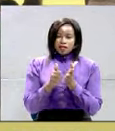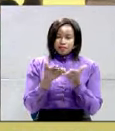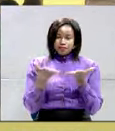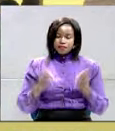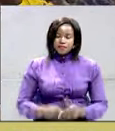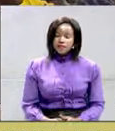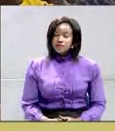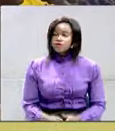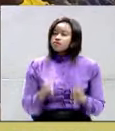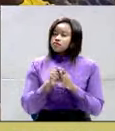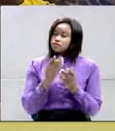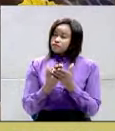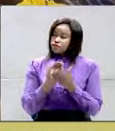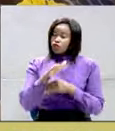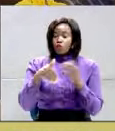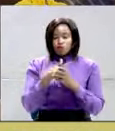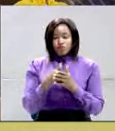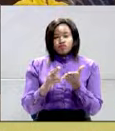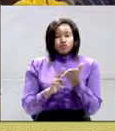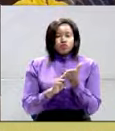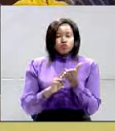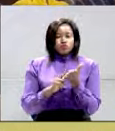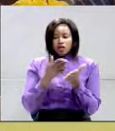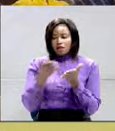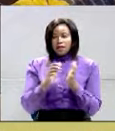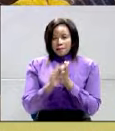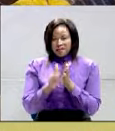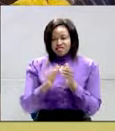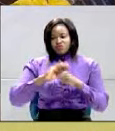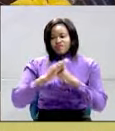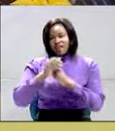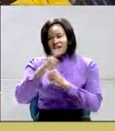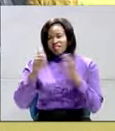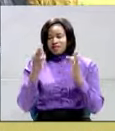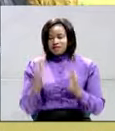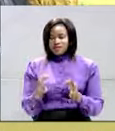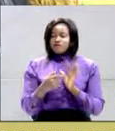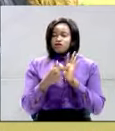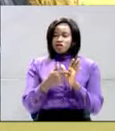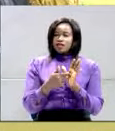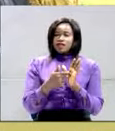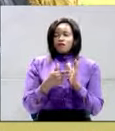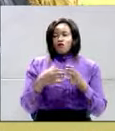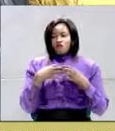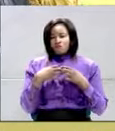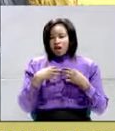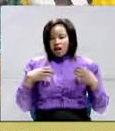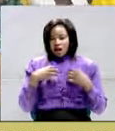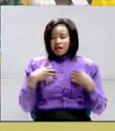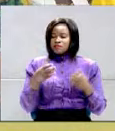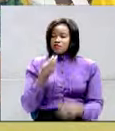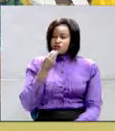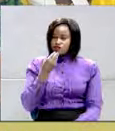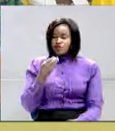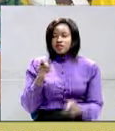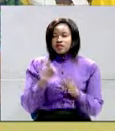He therefore urged farmers to consider using maize for making other products such as livestock feeds and starch that can be